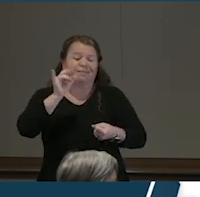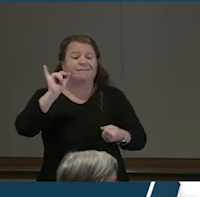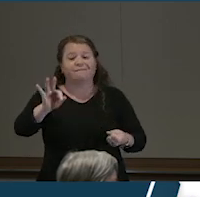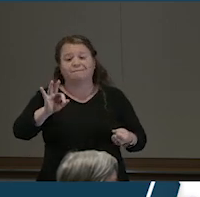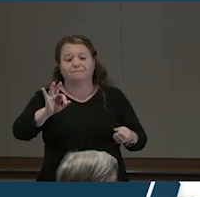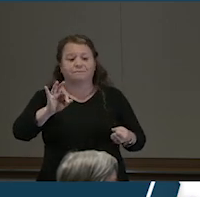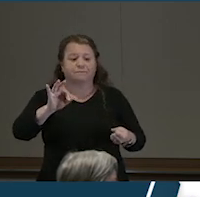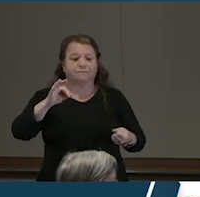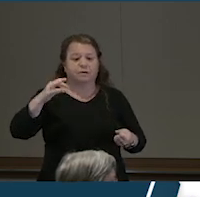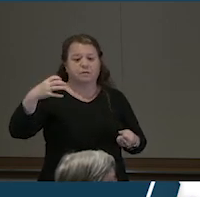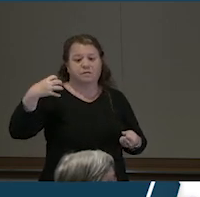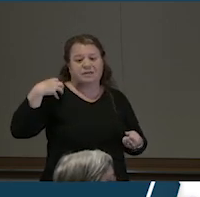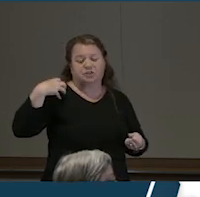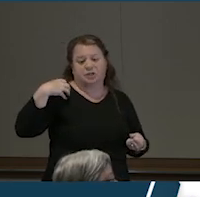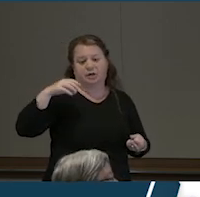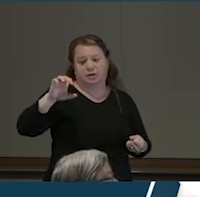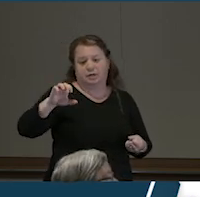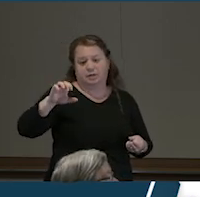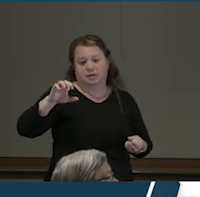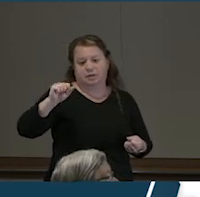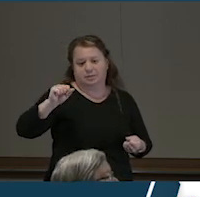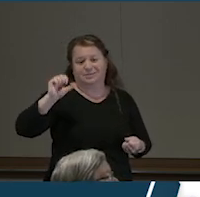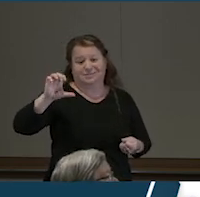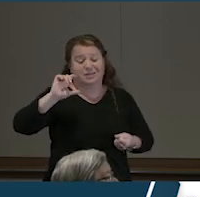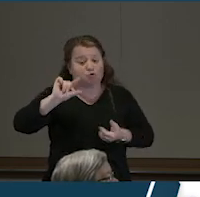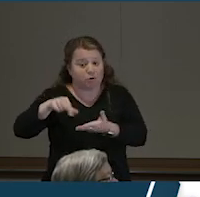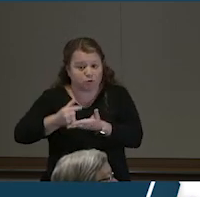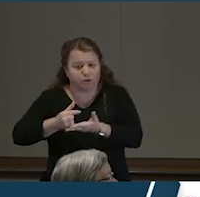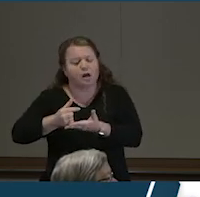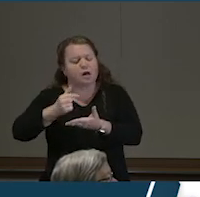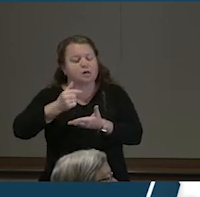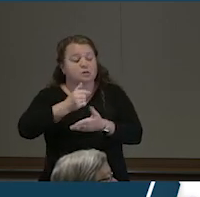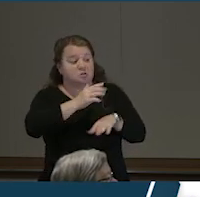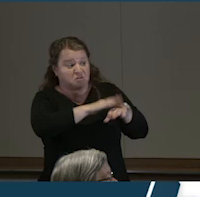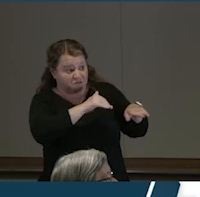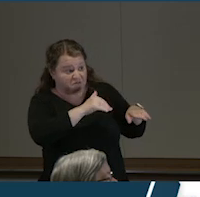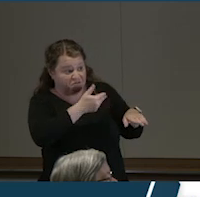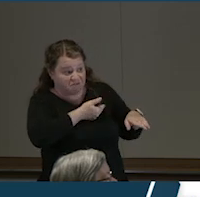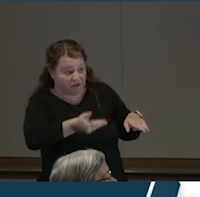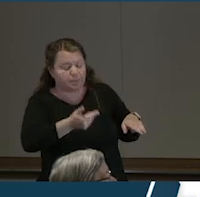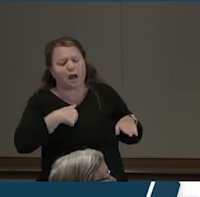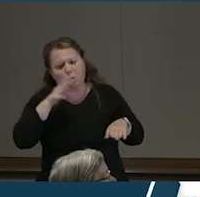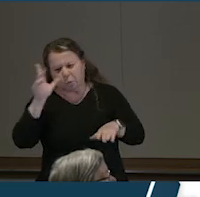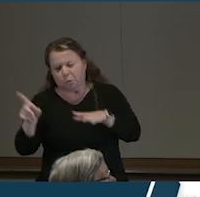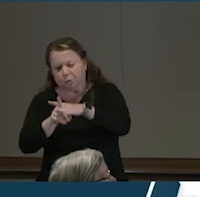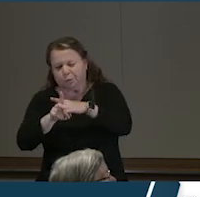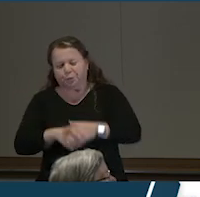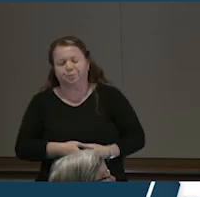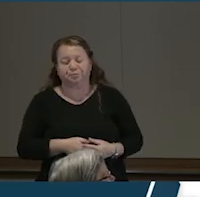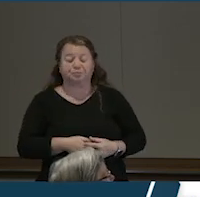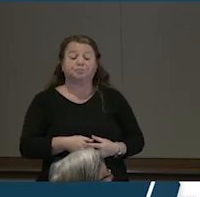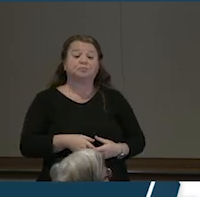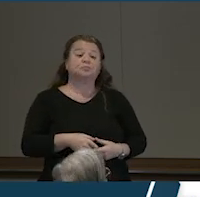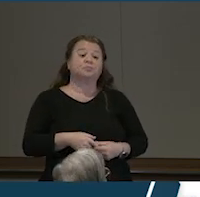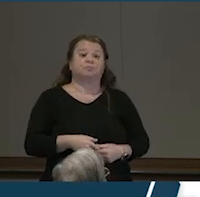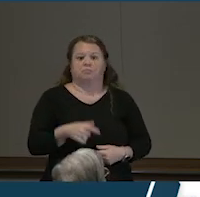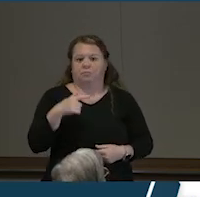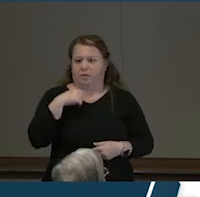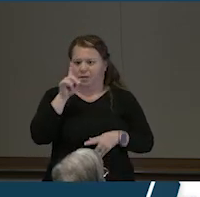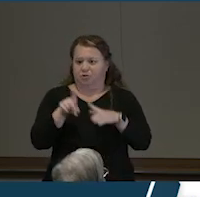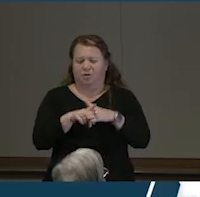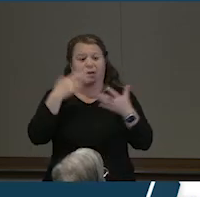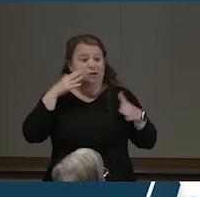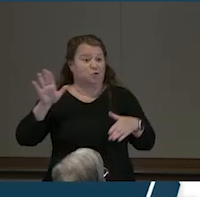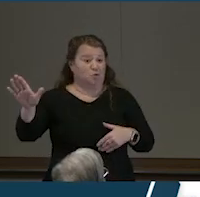have the chair of our EC advisory, she'll ask me to come, I will go. But when I go, I don't know about your